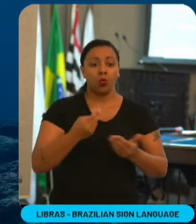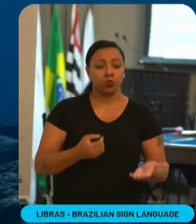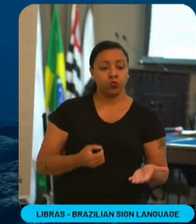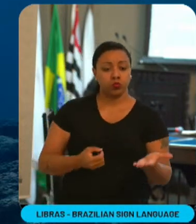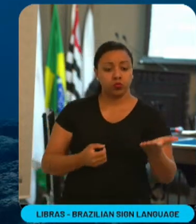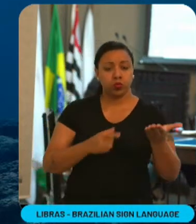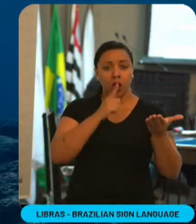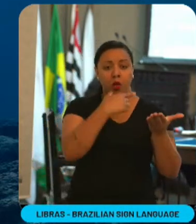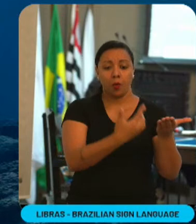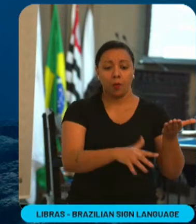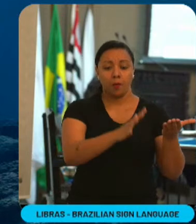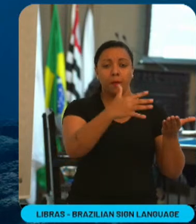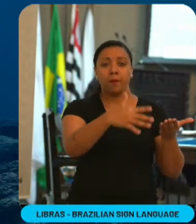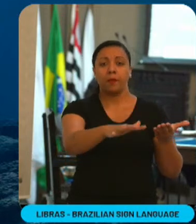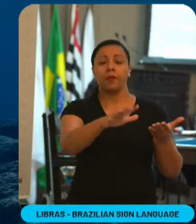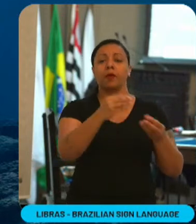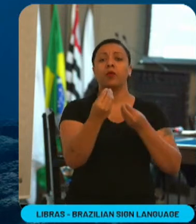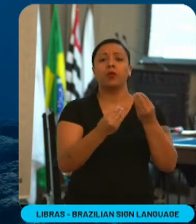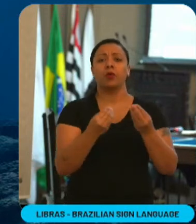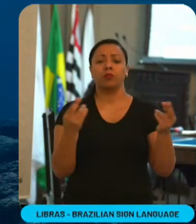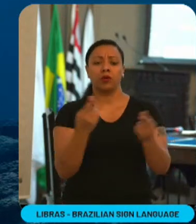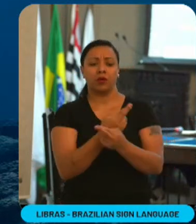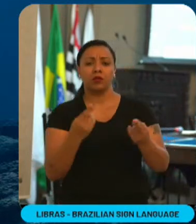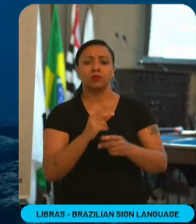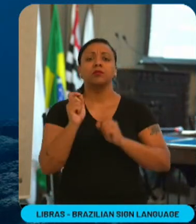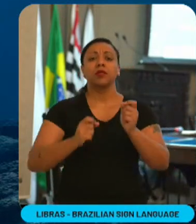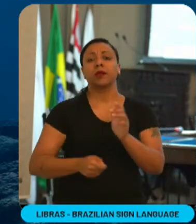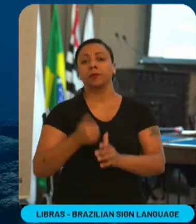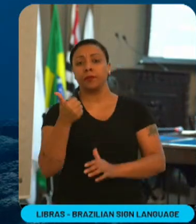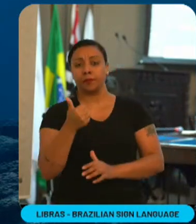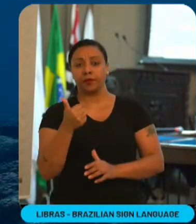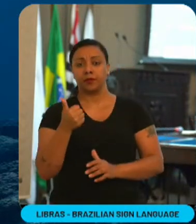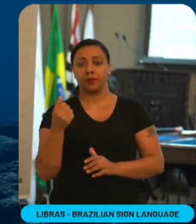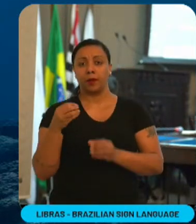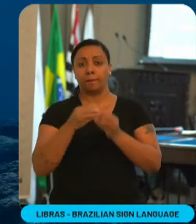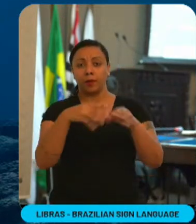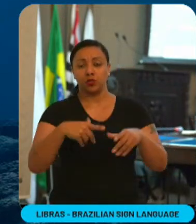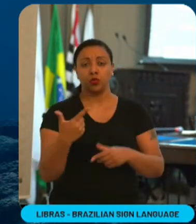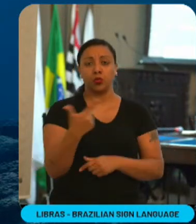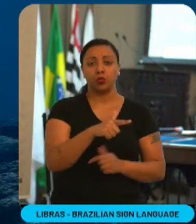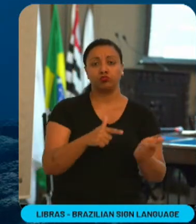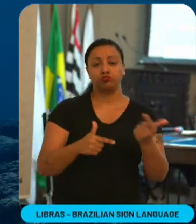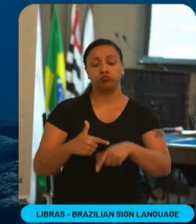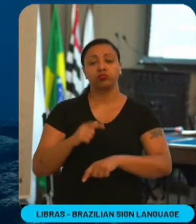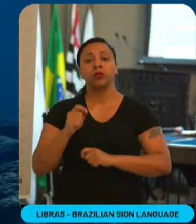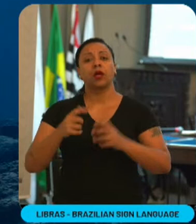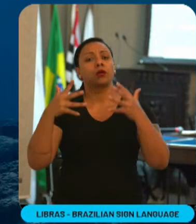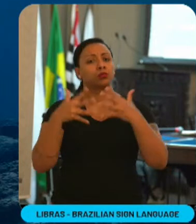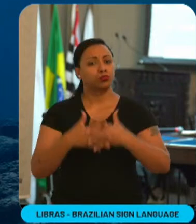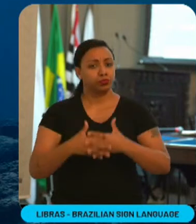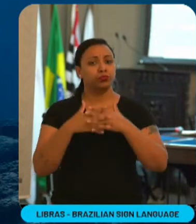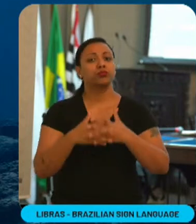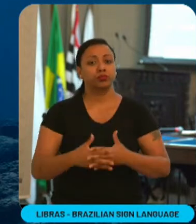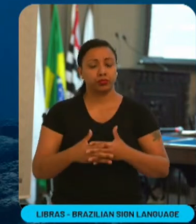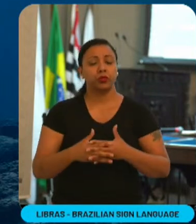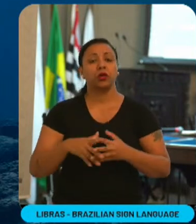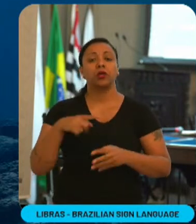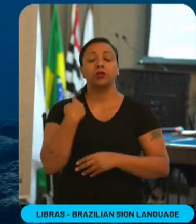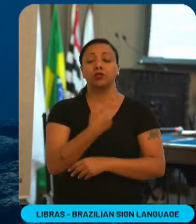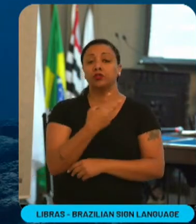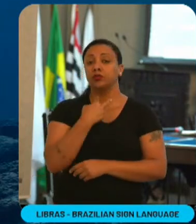creating critical structures in the shore, or it's the increase of the level of